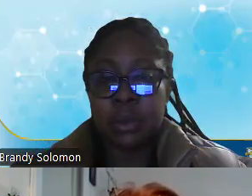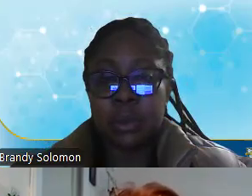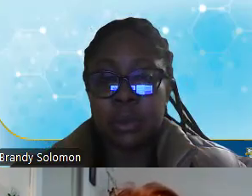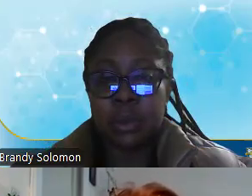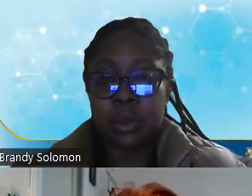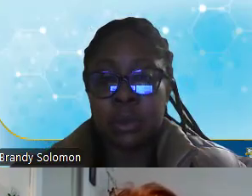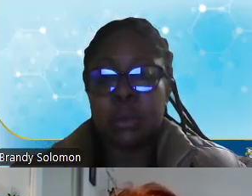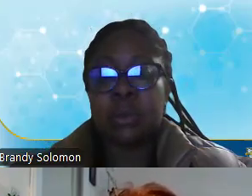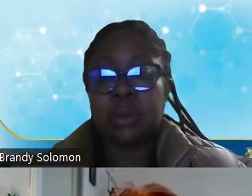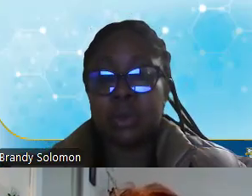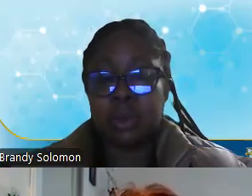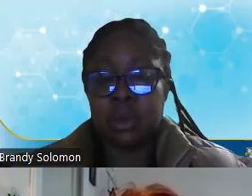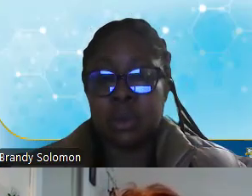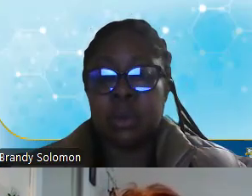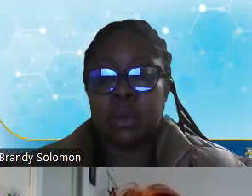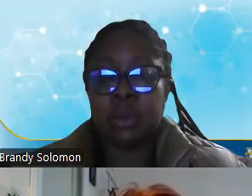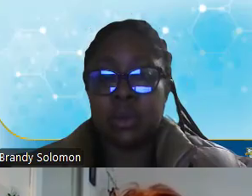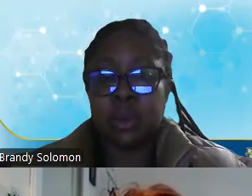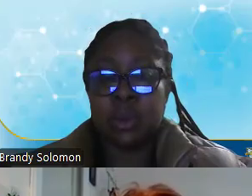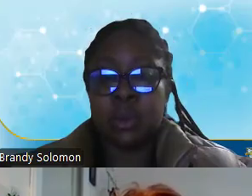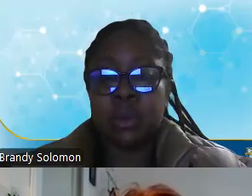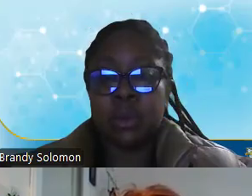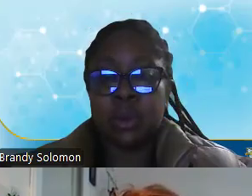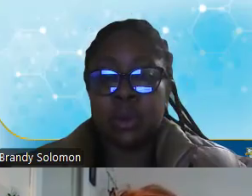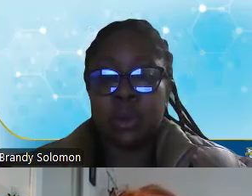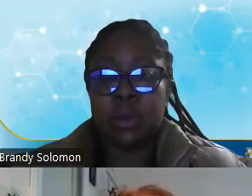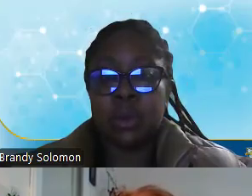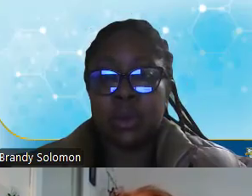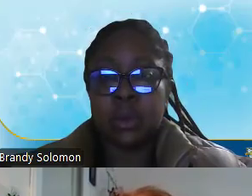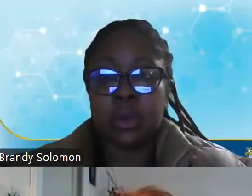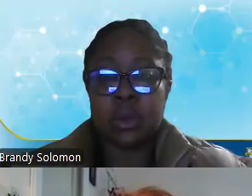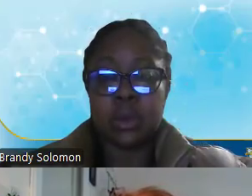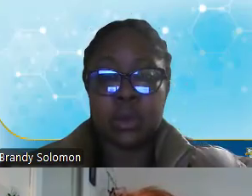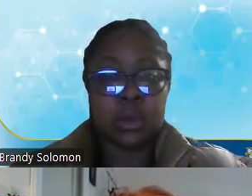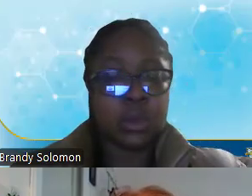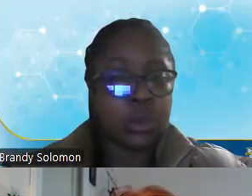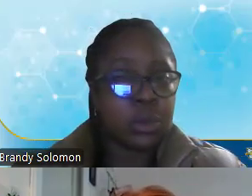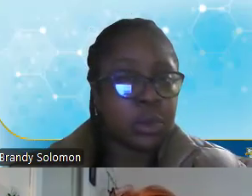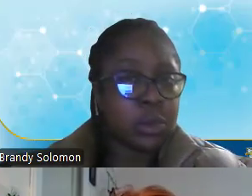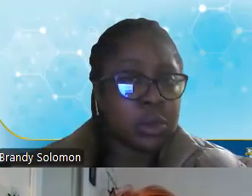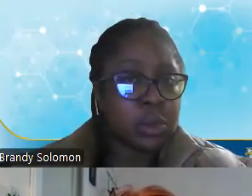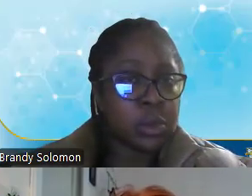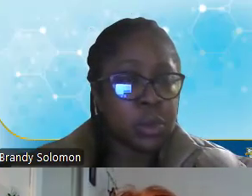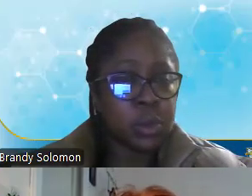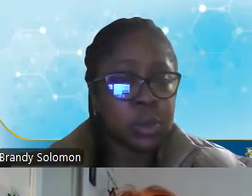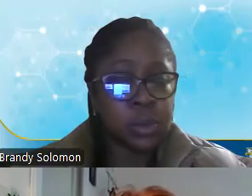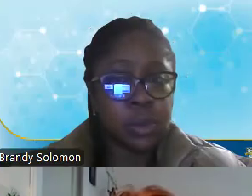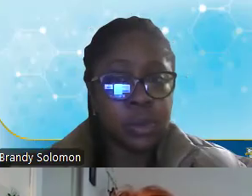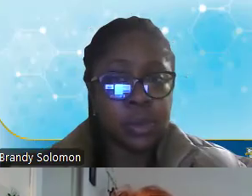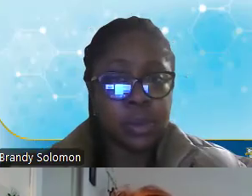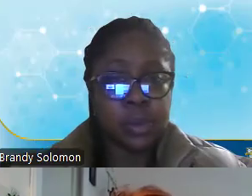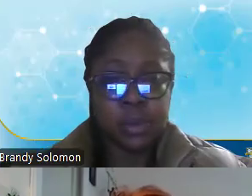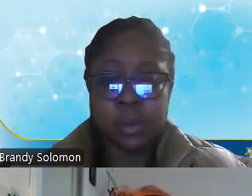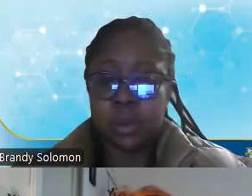sure and don't be afraid. I've also learned a lot about people that are on the spectrum,